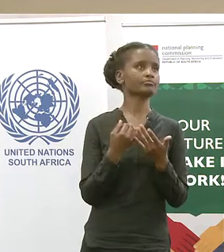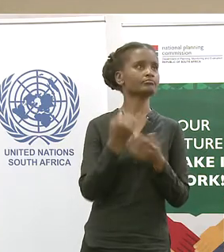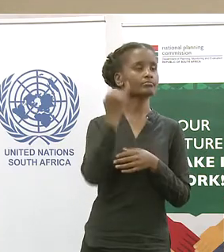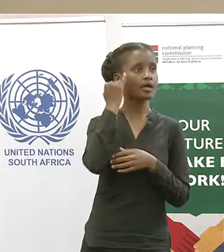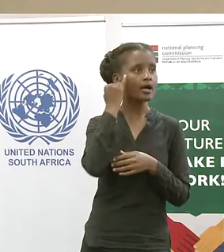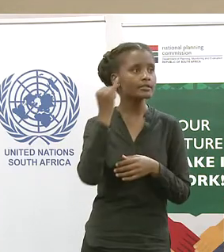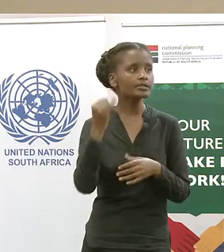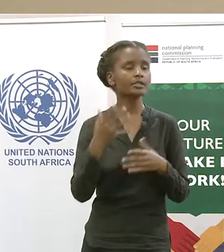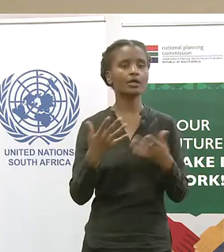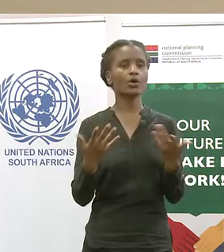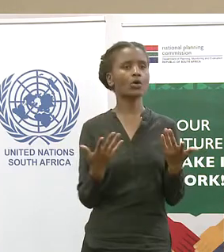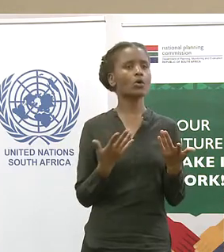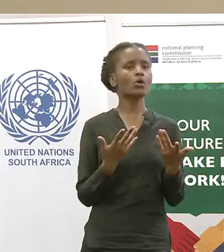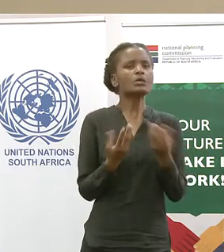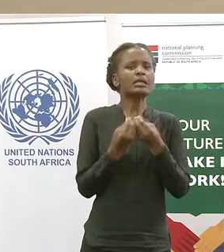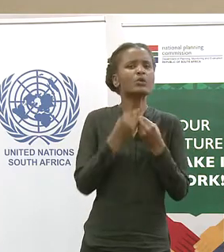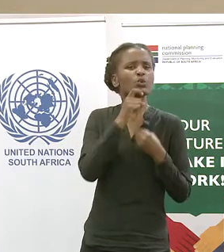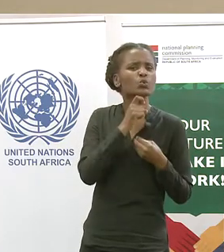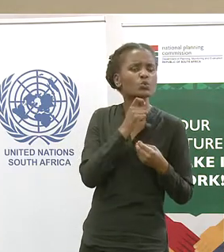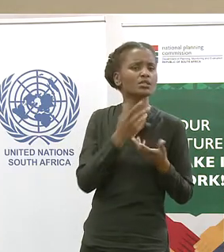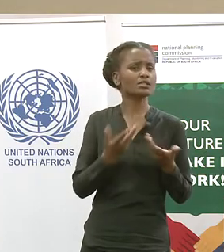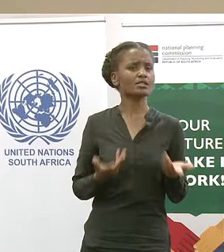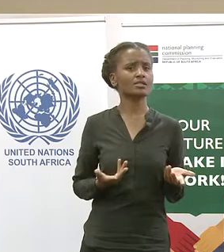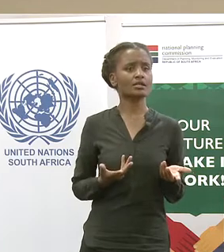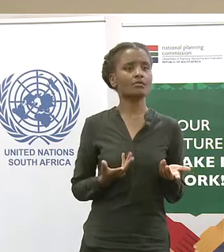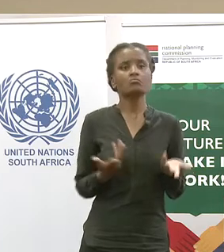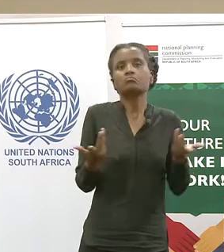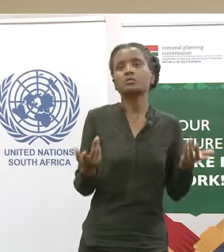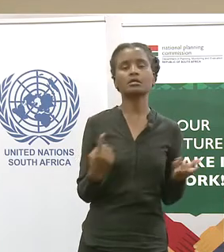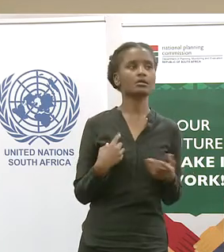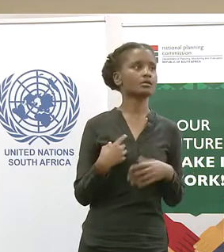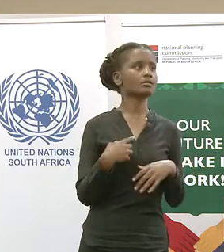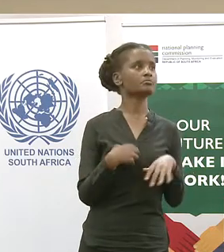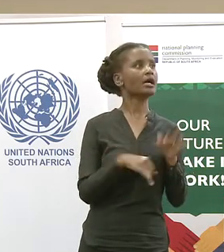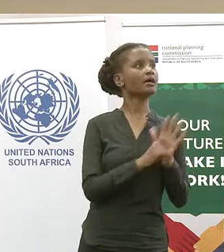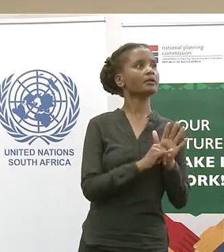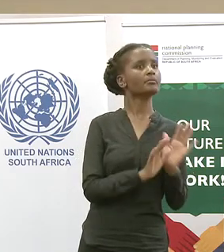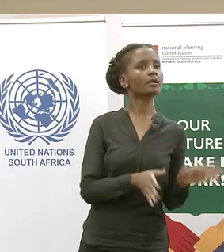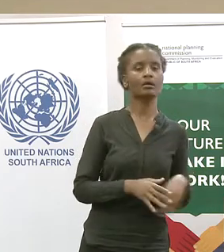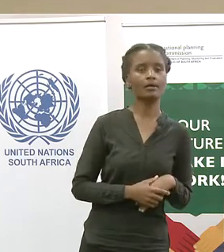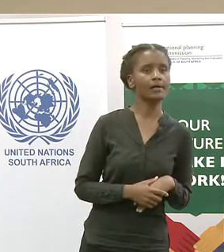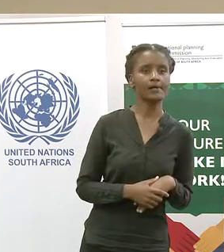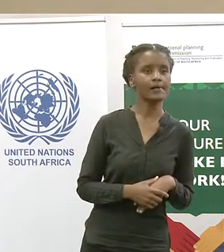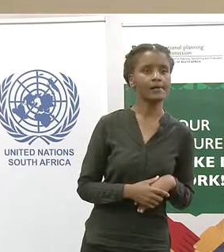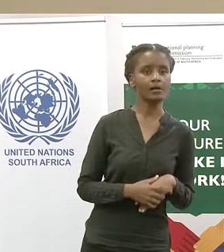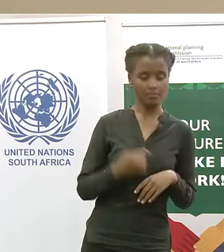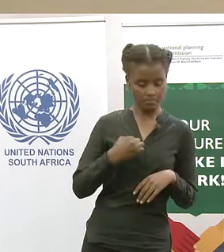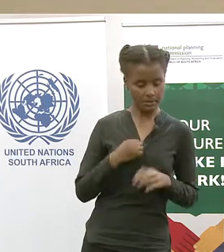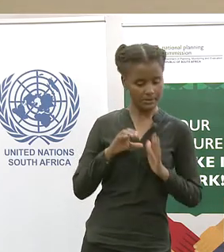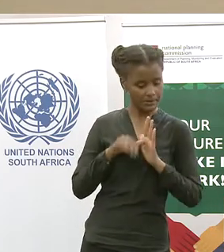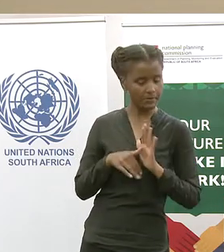an instrument, rather than just an identity that we embody? So in the context